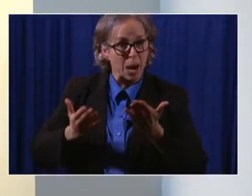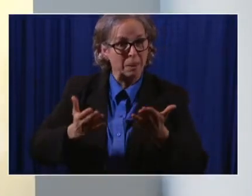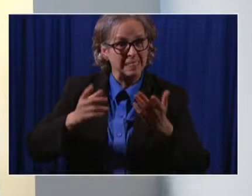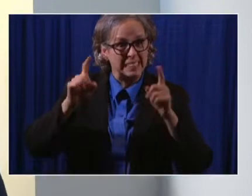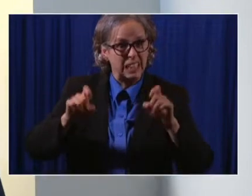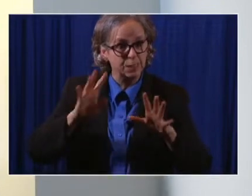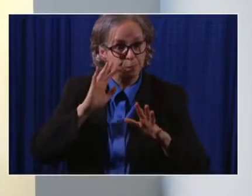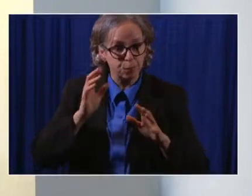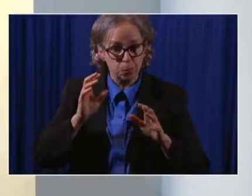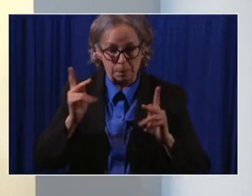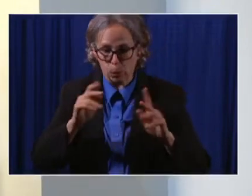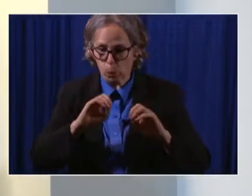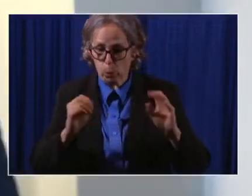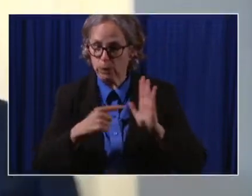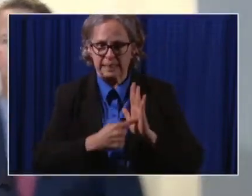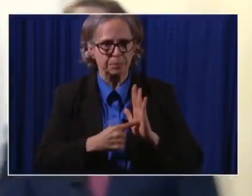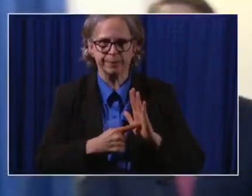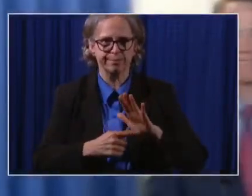for.